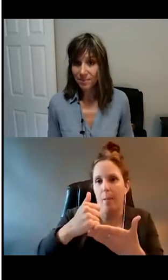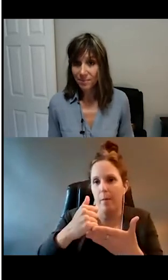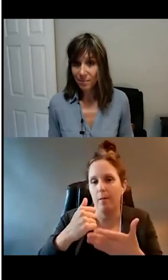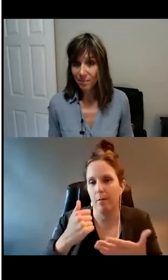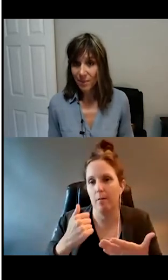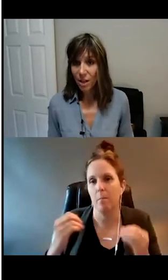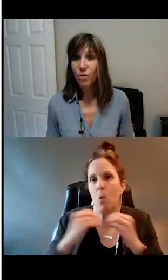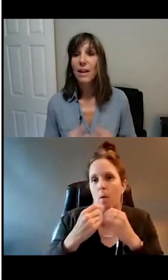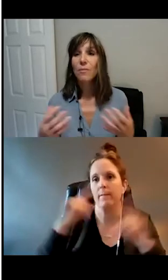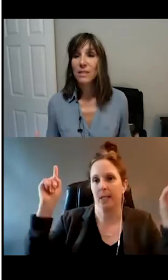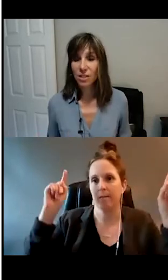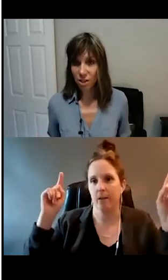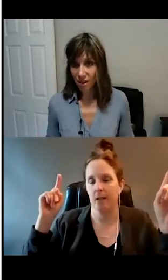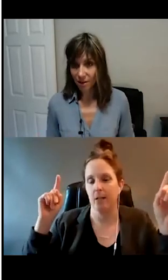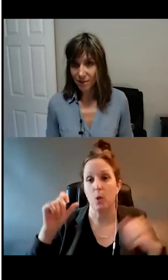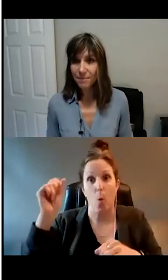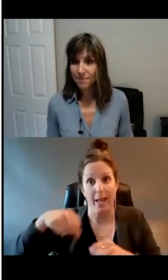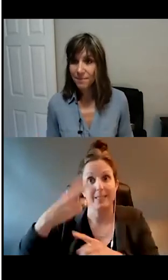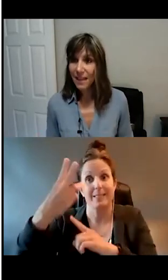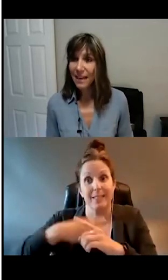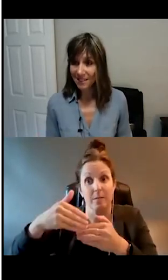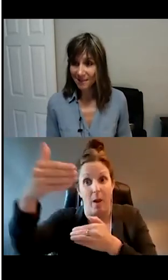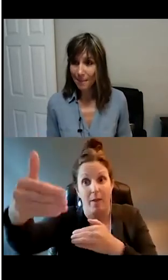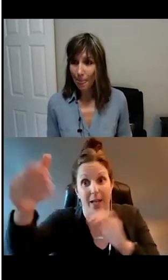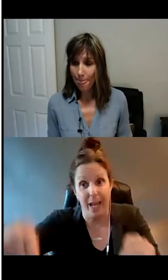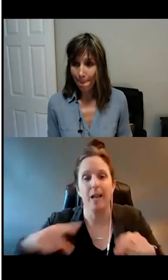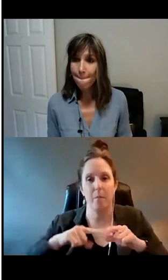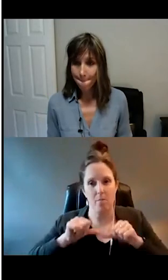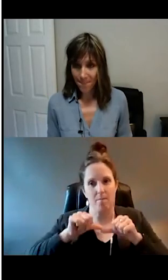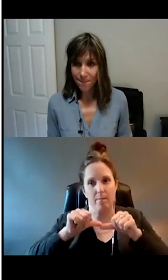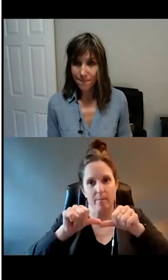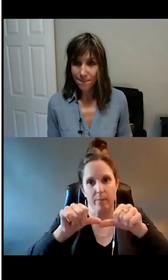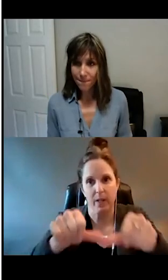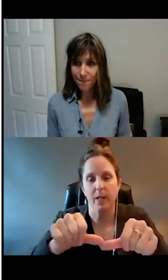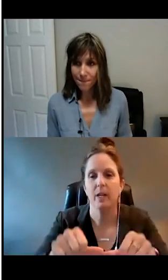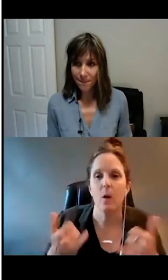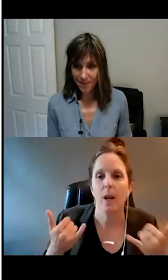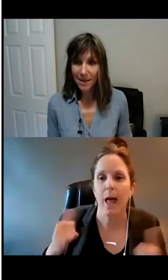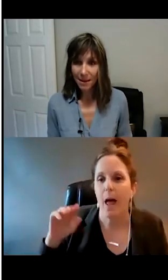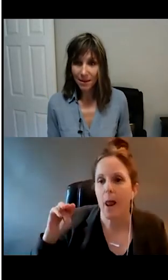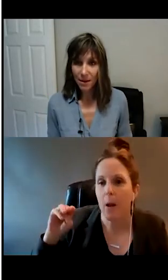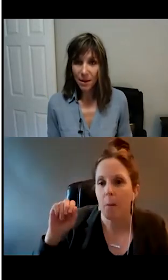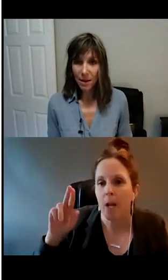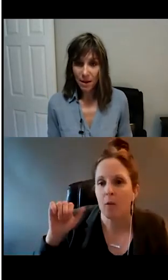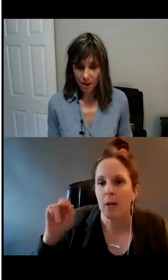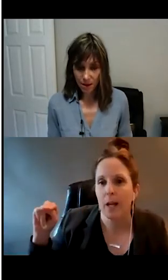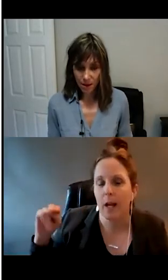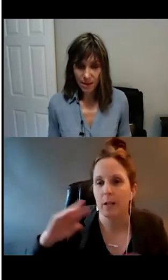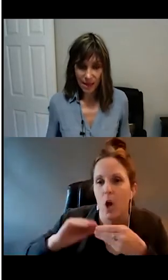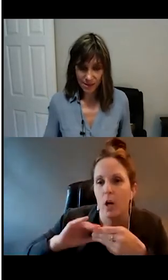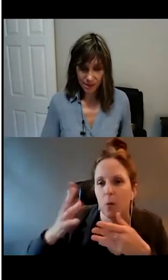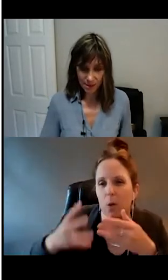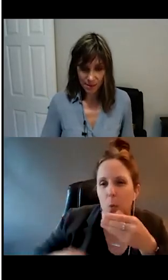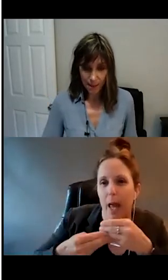effective. You can never message it enough. Sorry. Yes. Gina, this is Marianne. Can I just add something to what you're